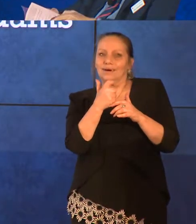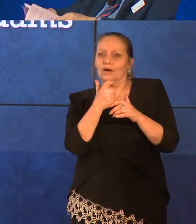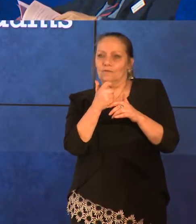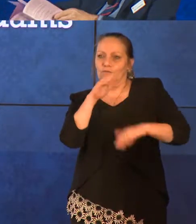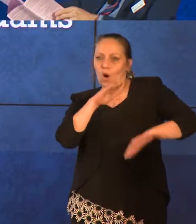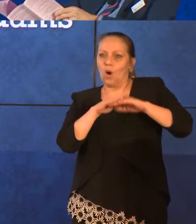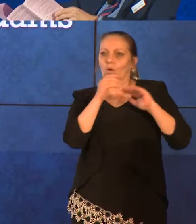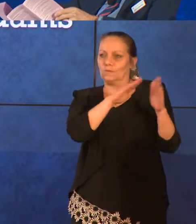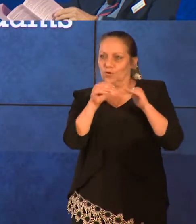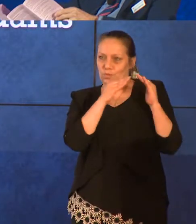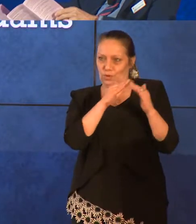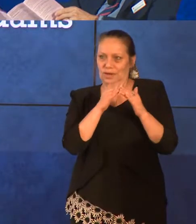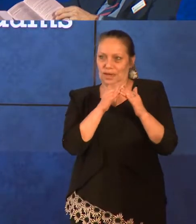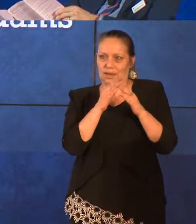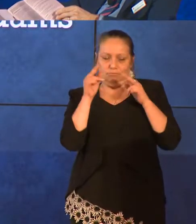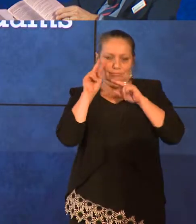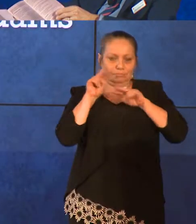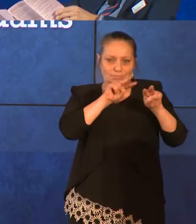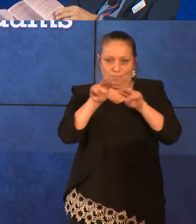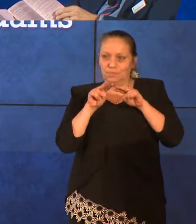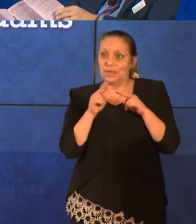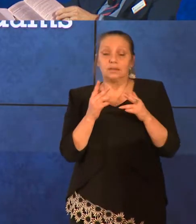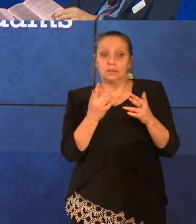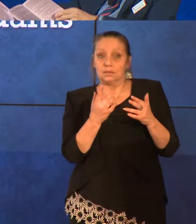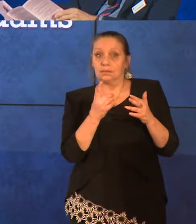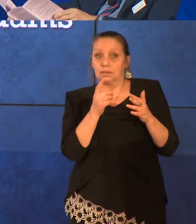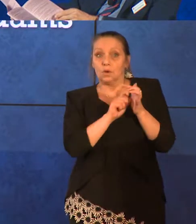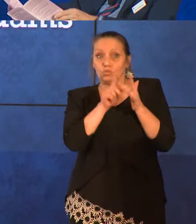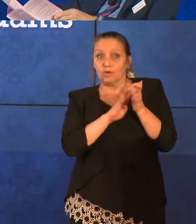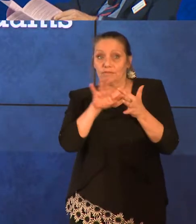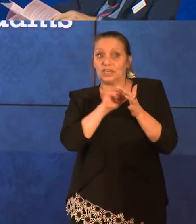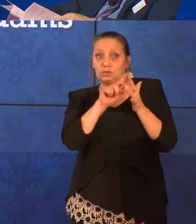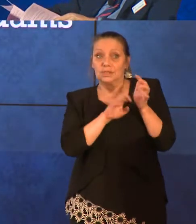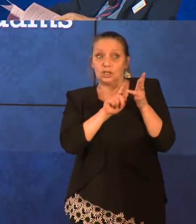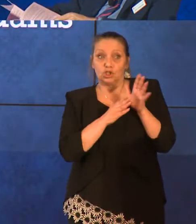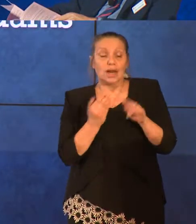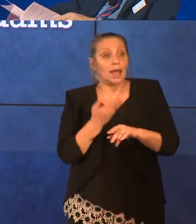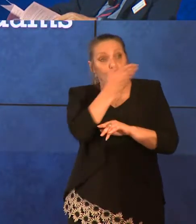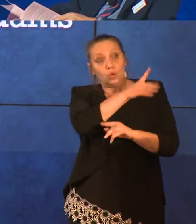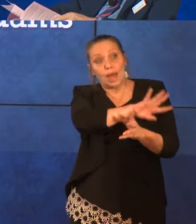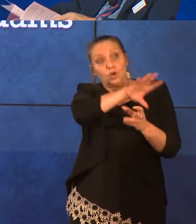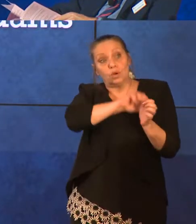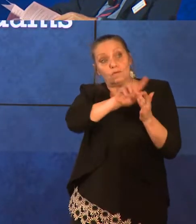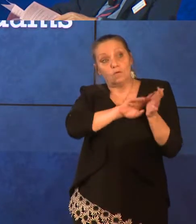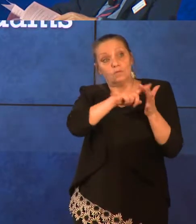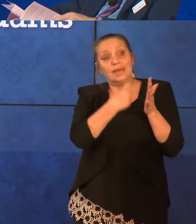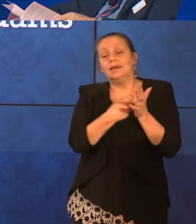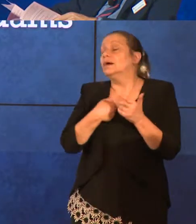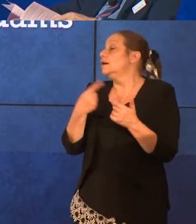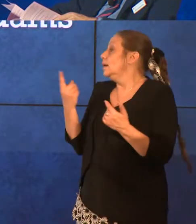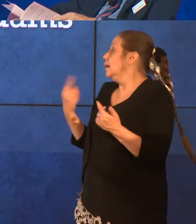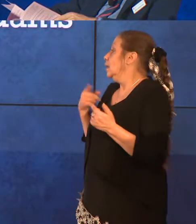be quite a privileged position to be in. And you, how have you involved peers? So